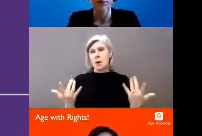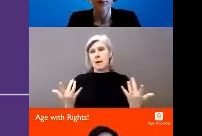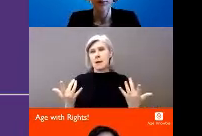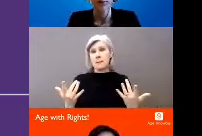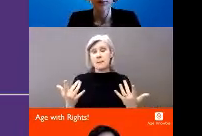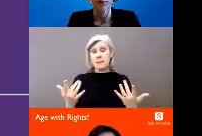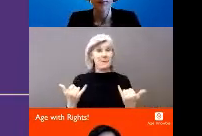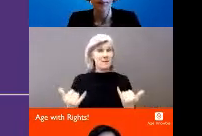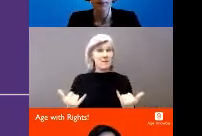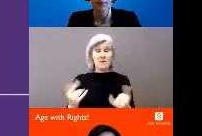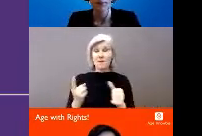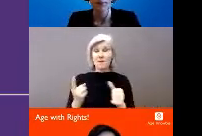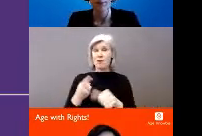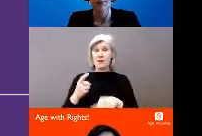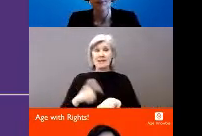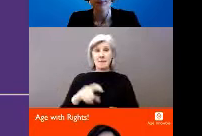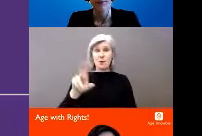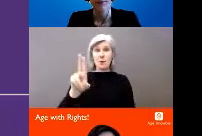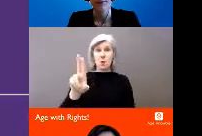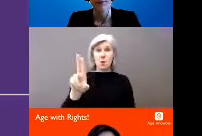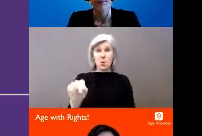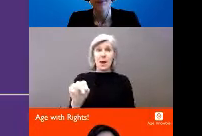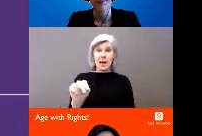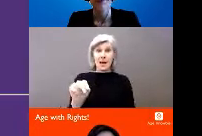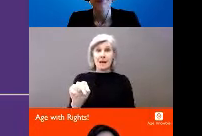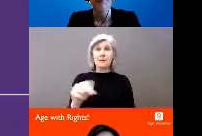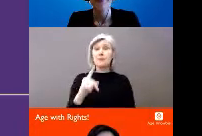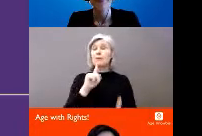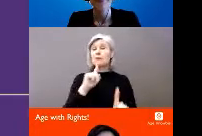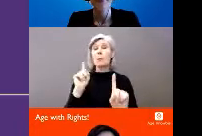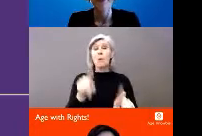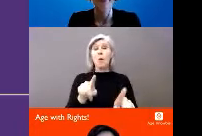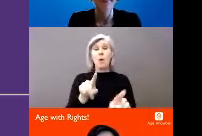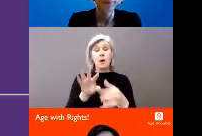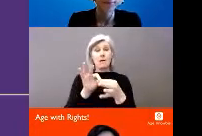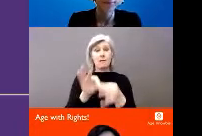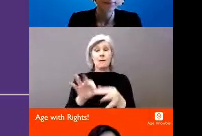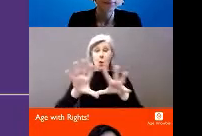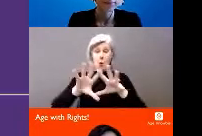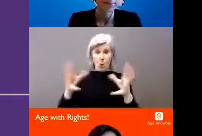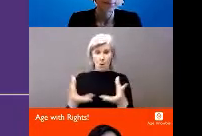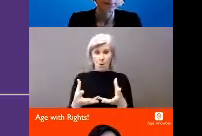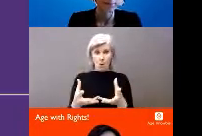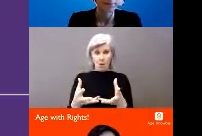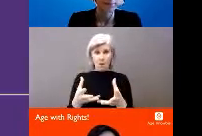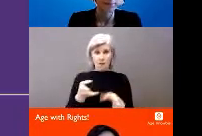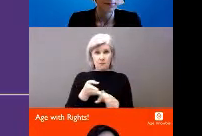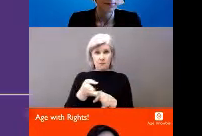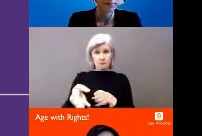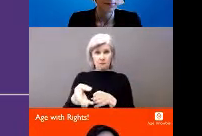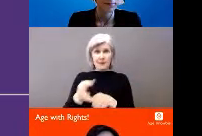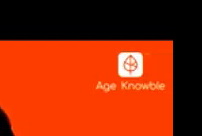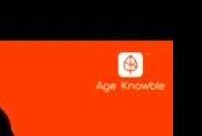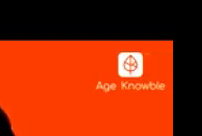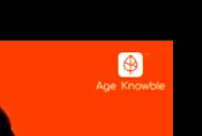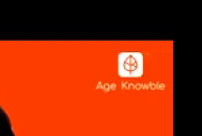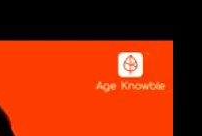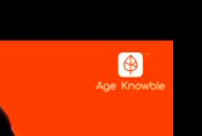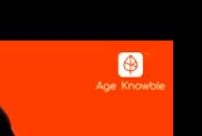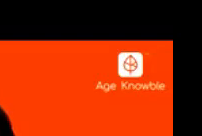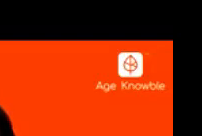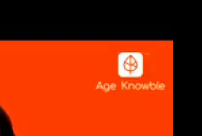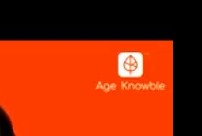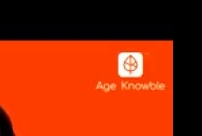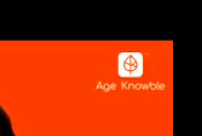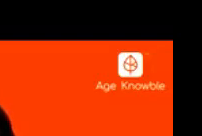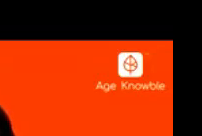Global Report on Ageism. So I'm going to share my slides. It says, because you're sharing, I'm not able to.